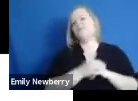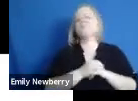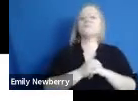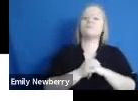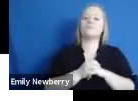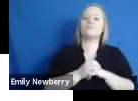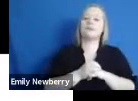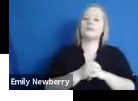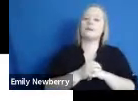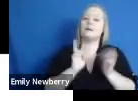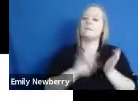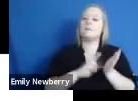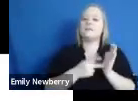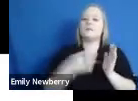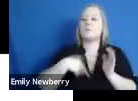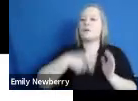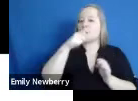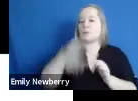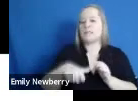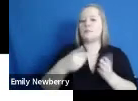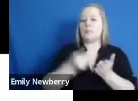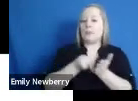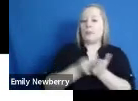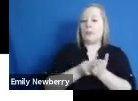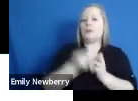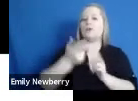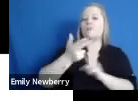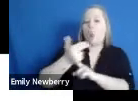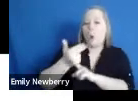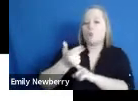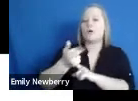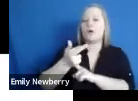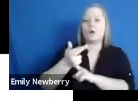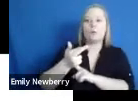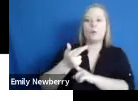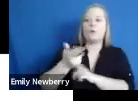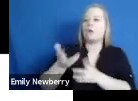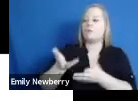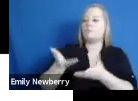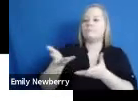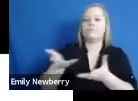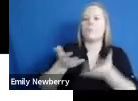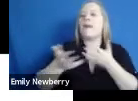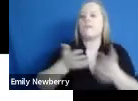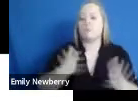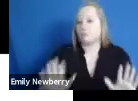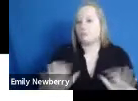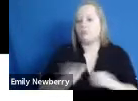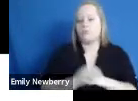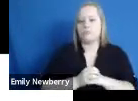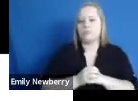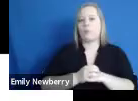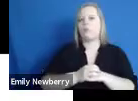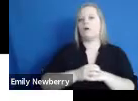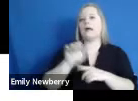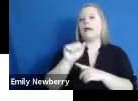use funds for hotel lodging or whatever. We don't have to rent an apartment in town.